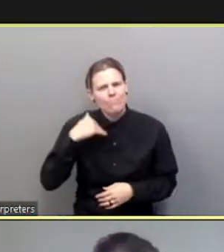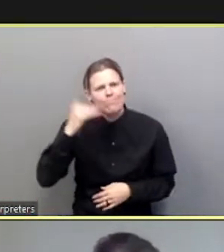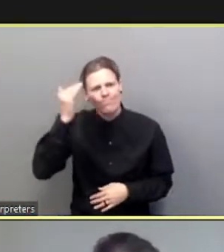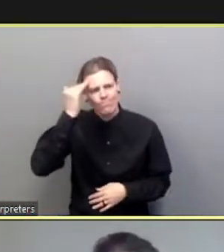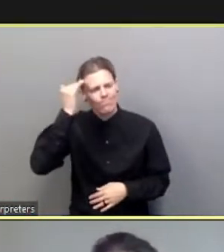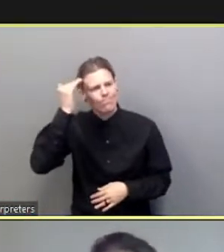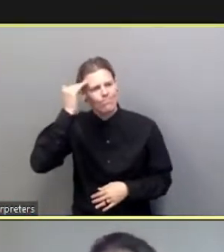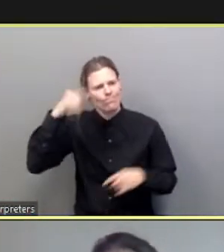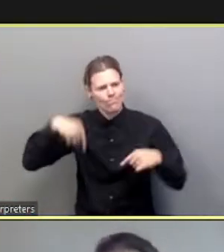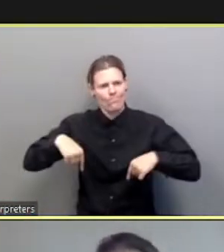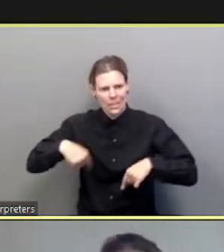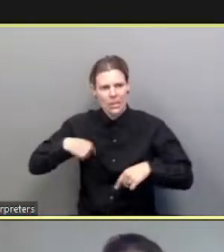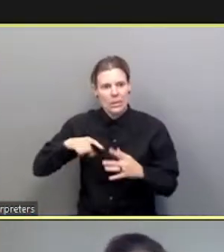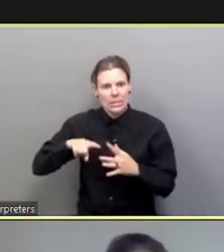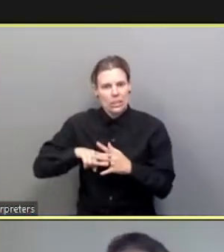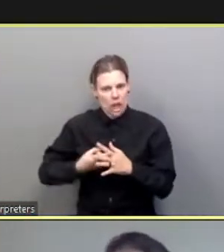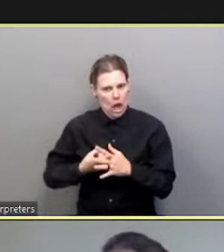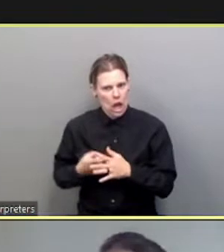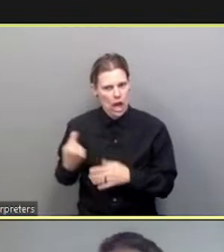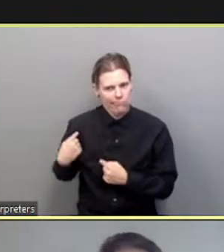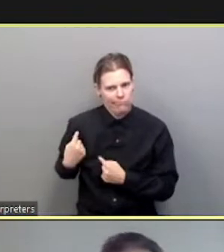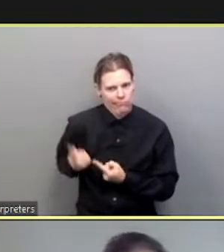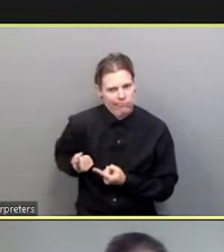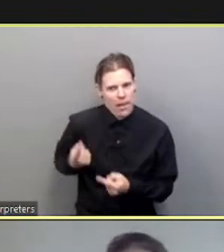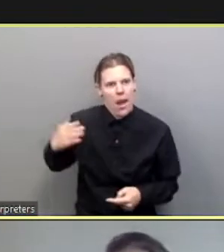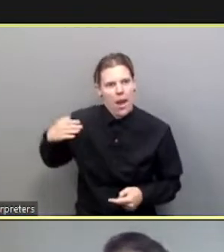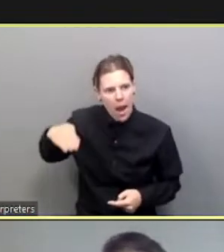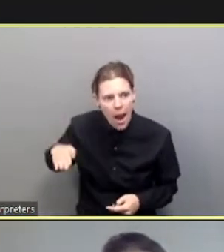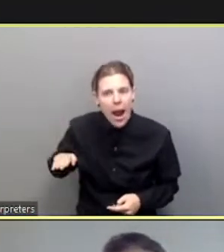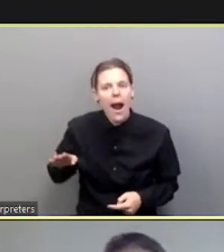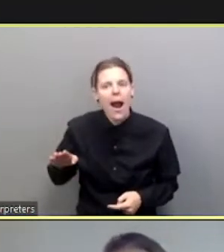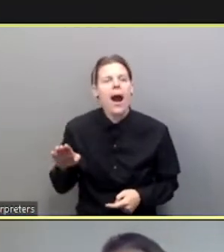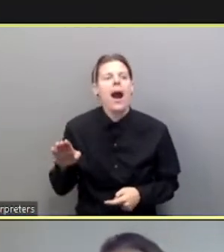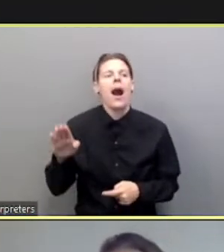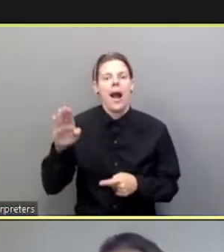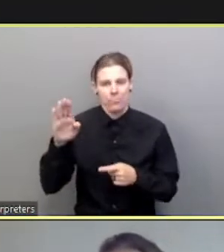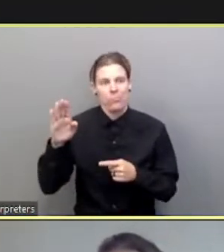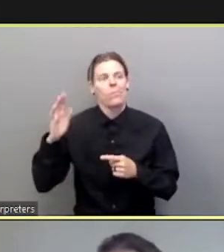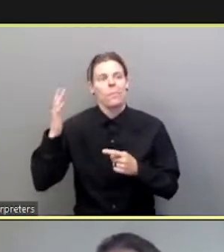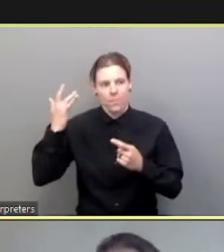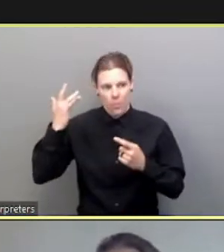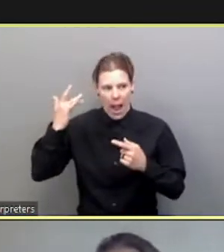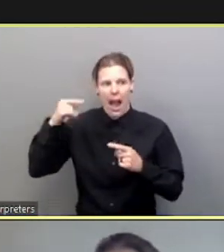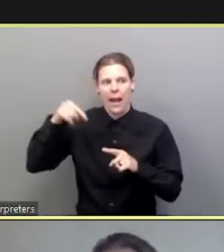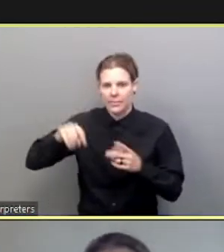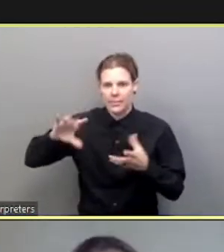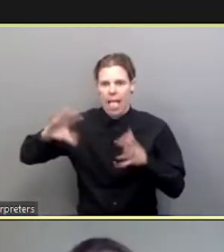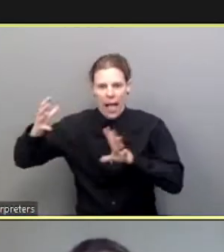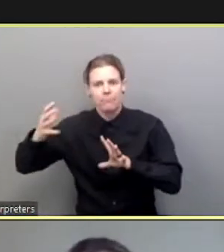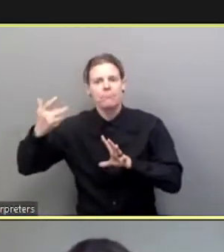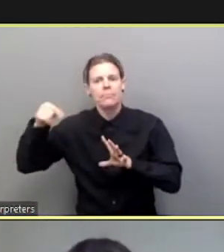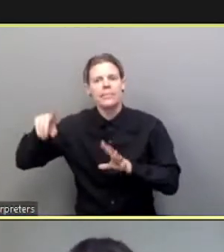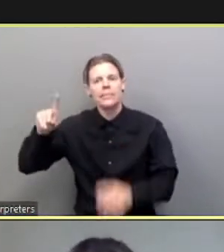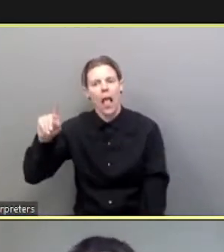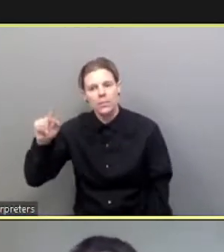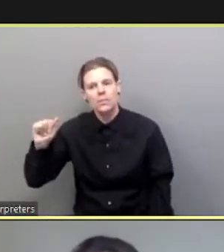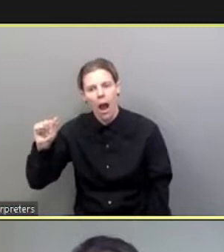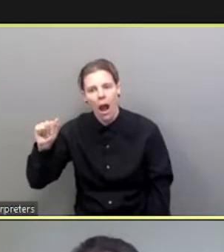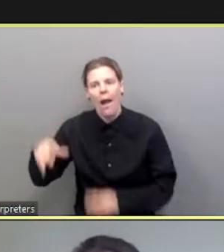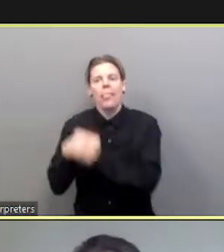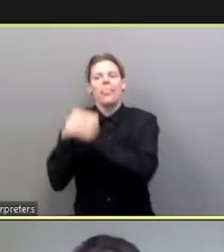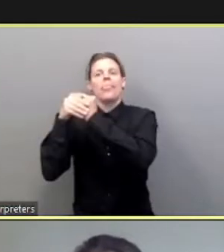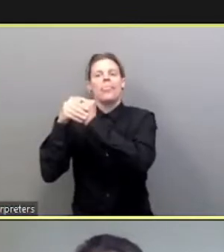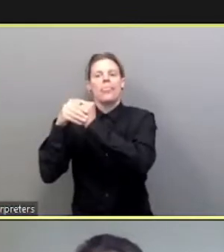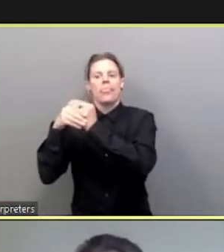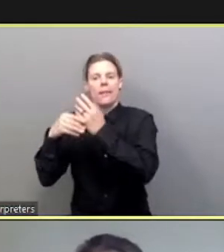related to the highly infectious variant of Delta. And we sort of hit a peak there. You see